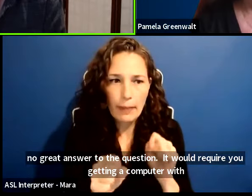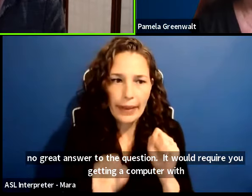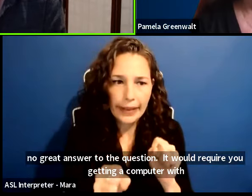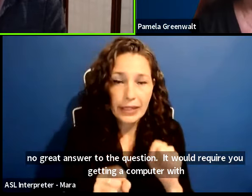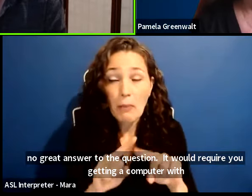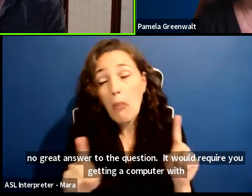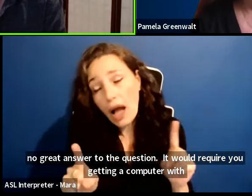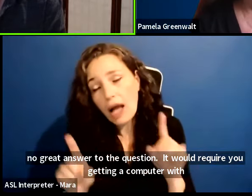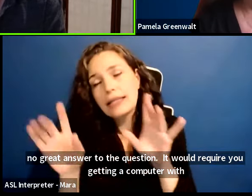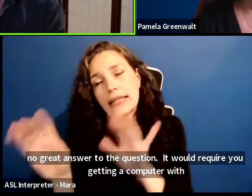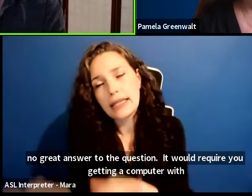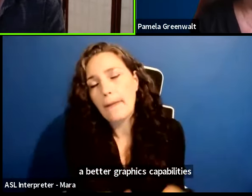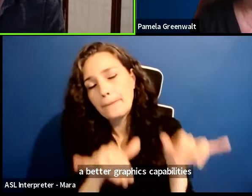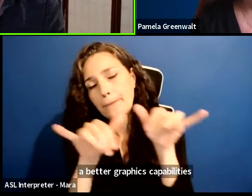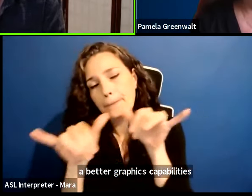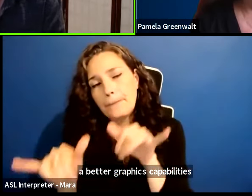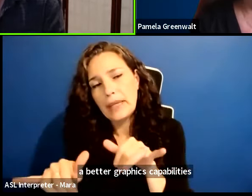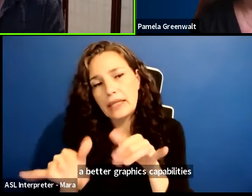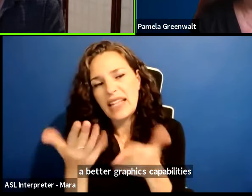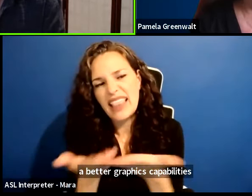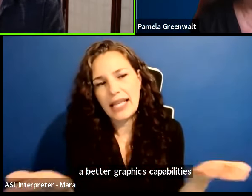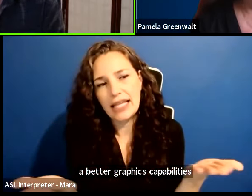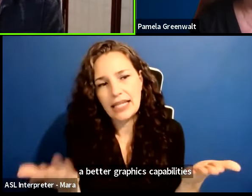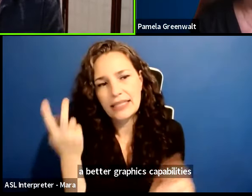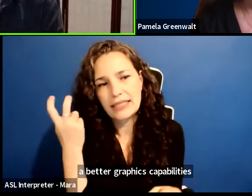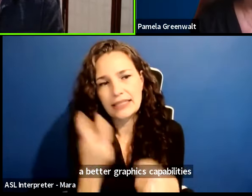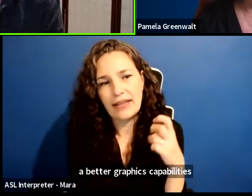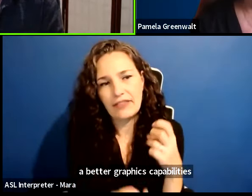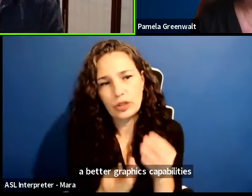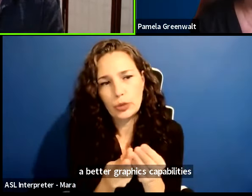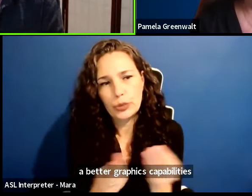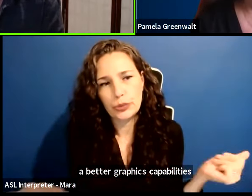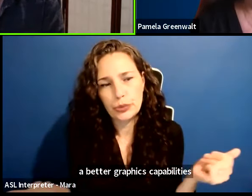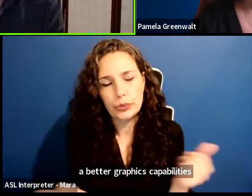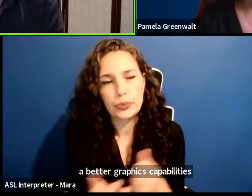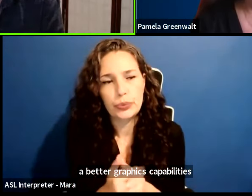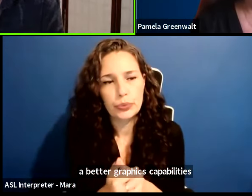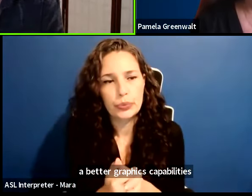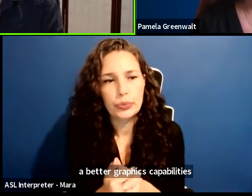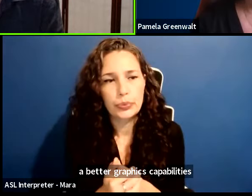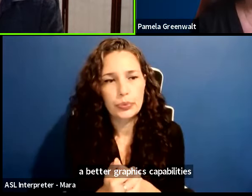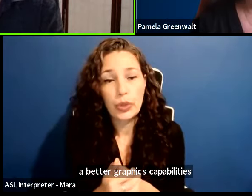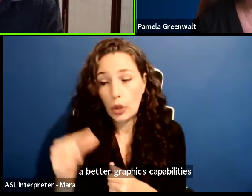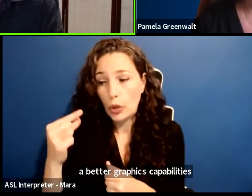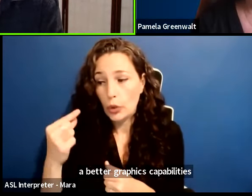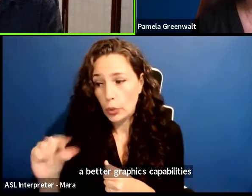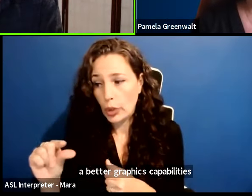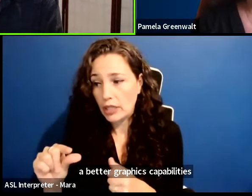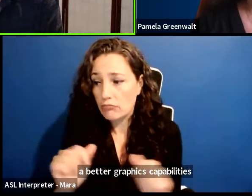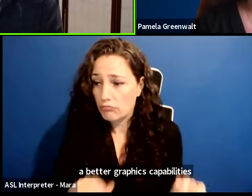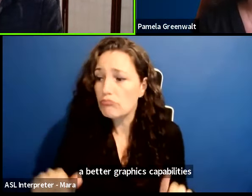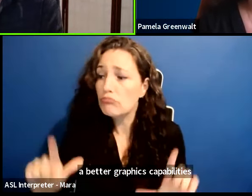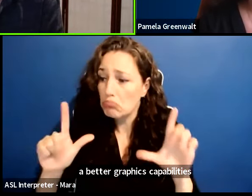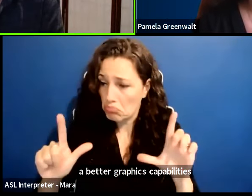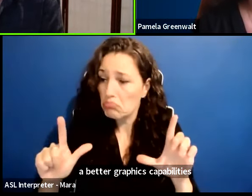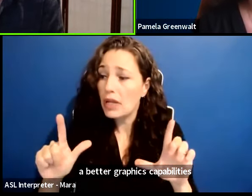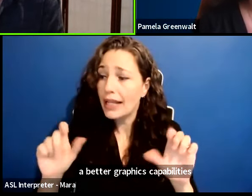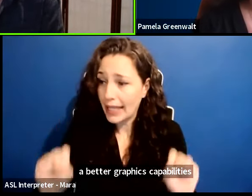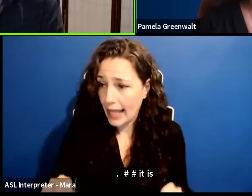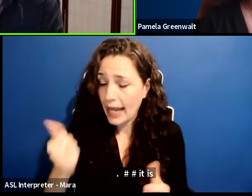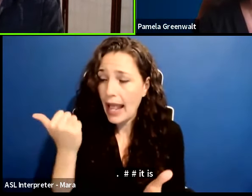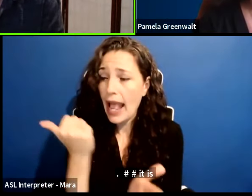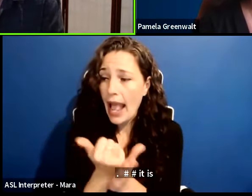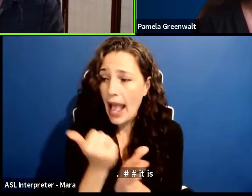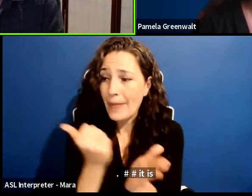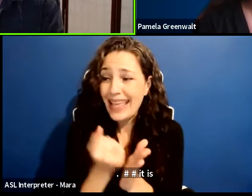very common thing and very difficult to eliminate. A green screen can help, provided that green screen